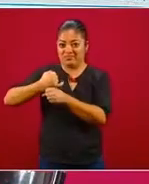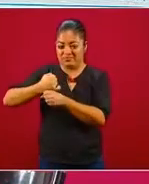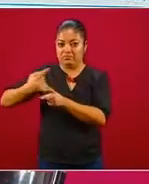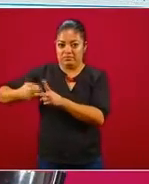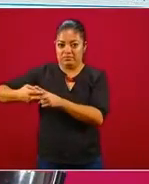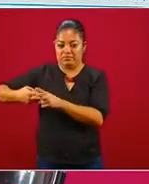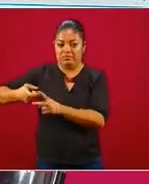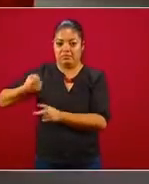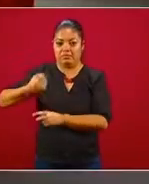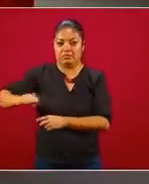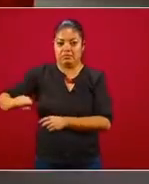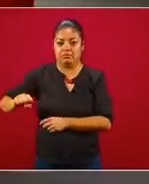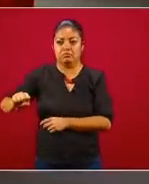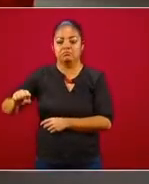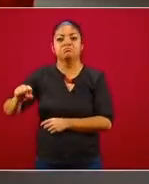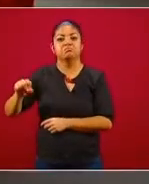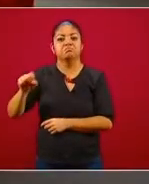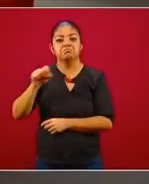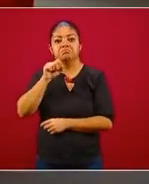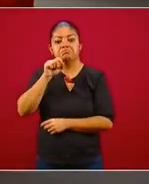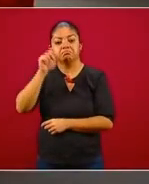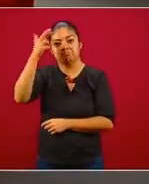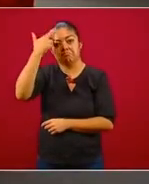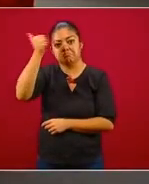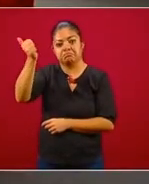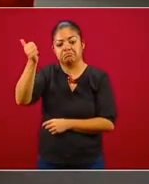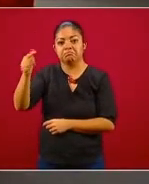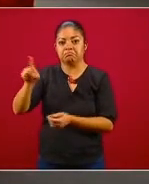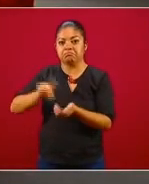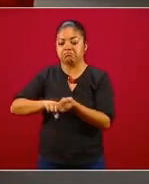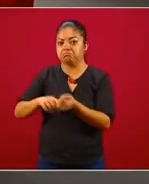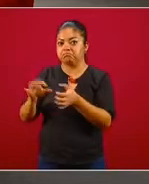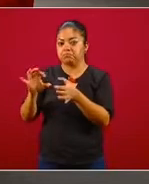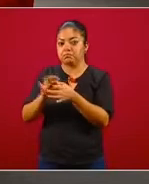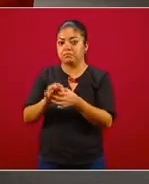with the confirmed cases and the